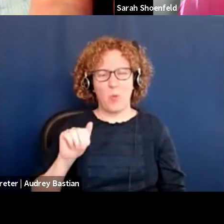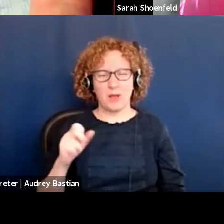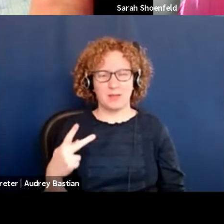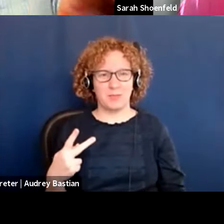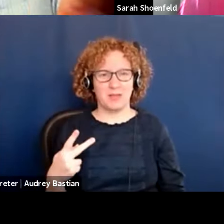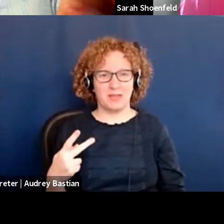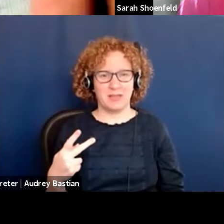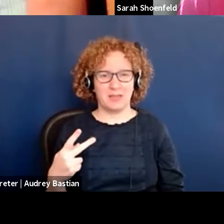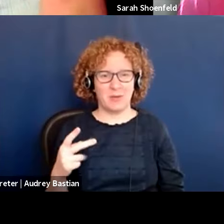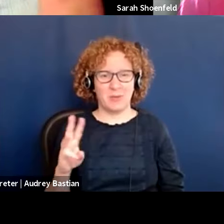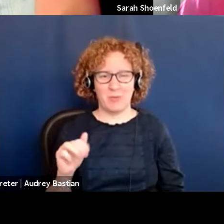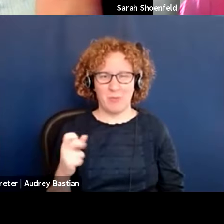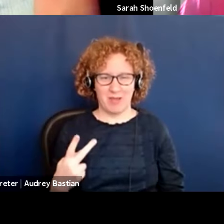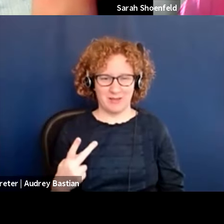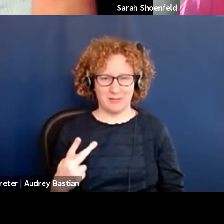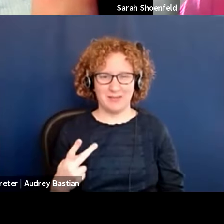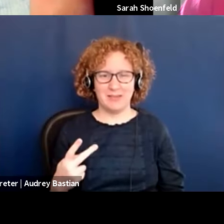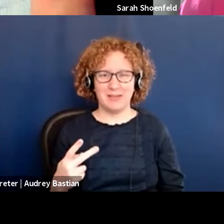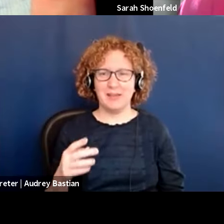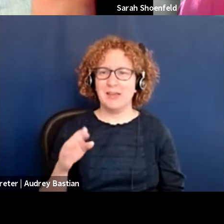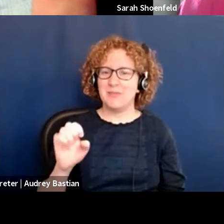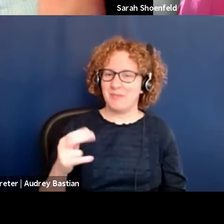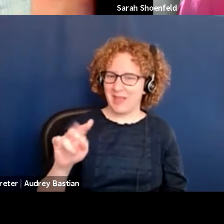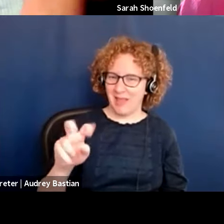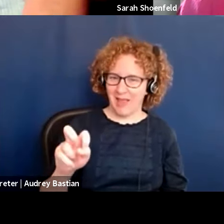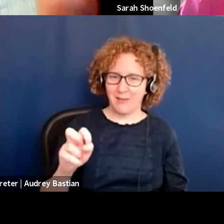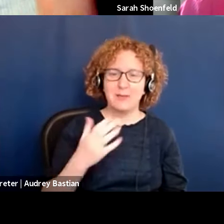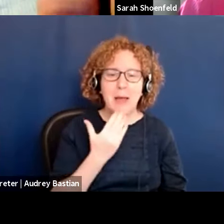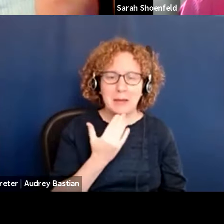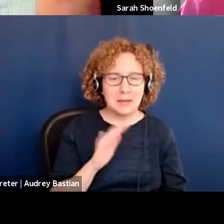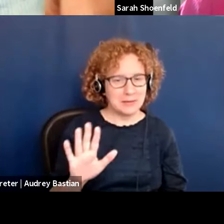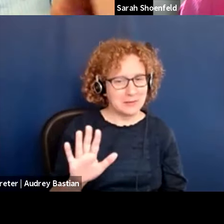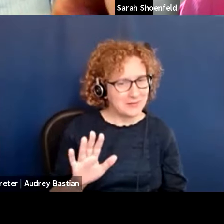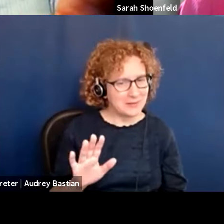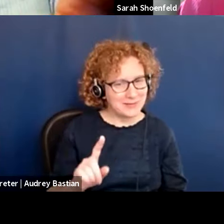these are wasps. Wasp nest, not a beehive. You can get honey from a bee. Don't hurt the bees, please. Oh.